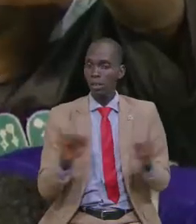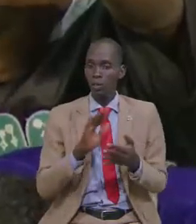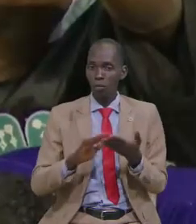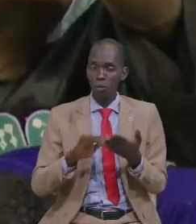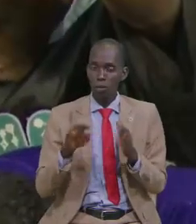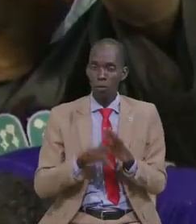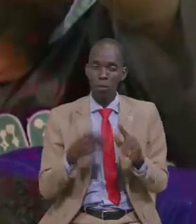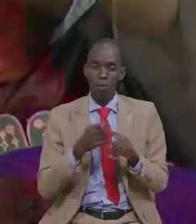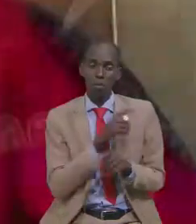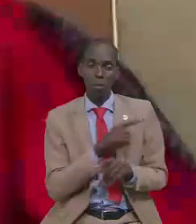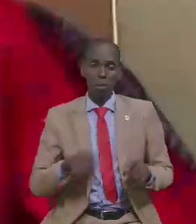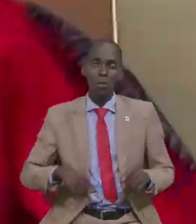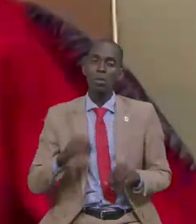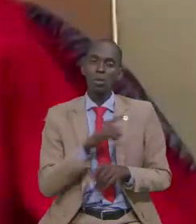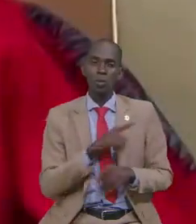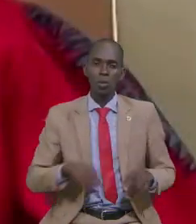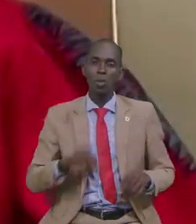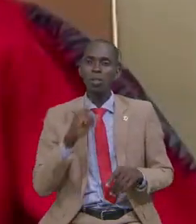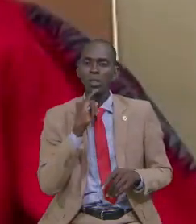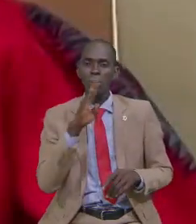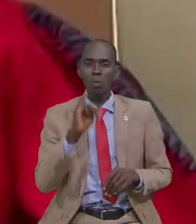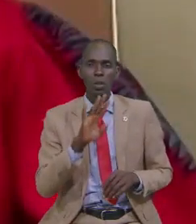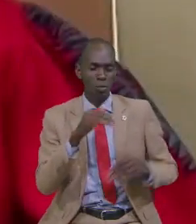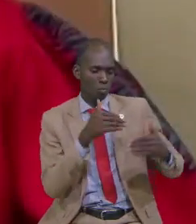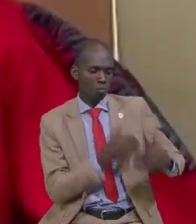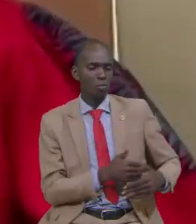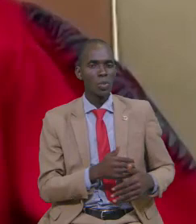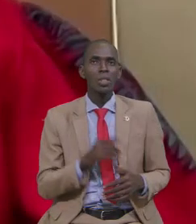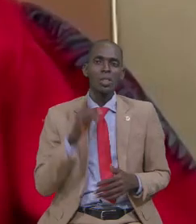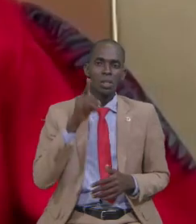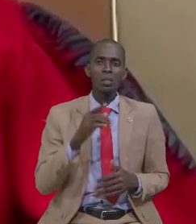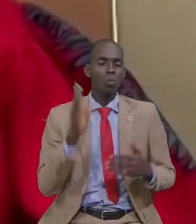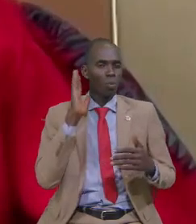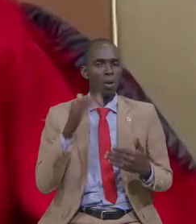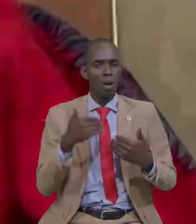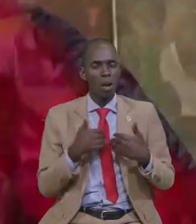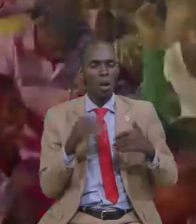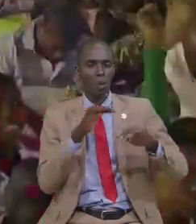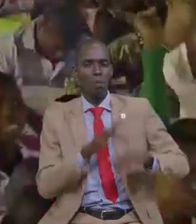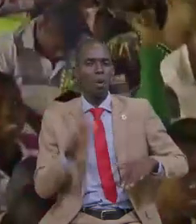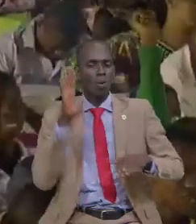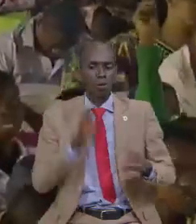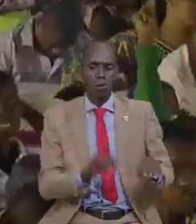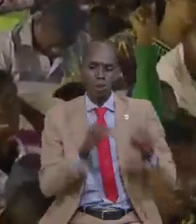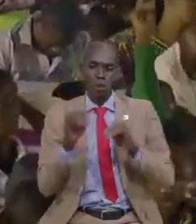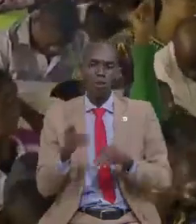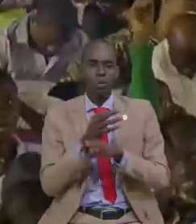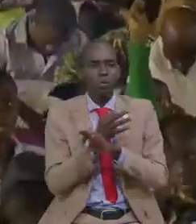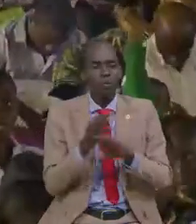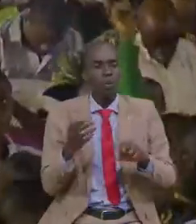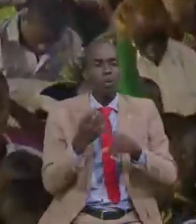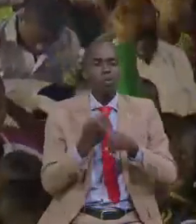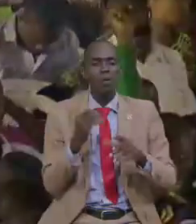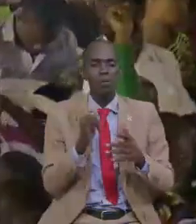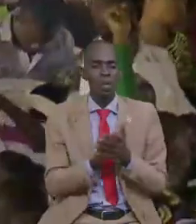is there with you. He has compassion, he has mercy, and he wants to set you free from that guilt